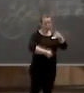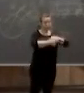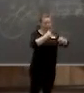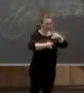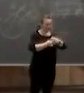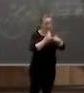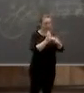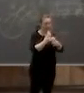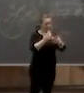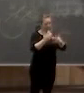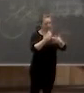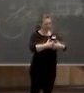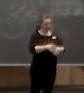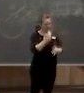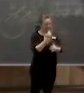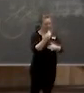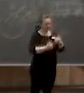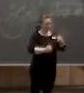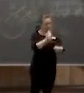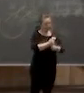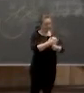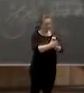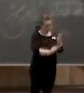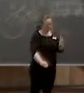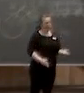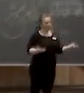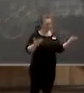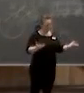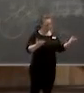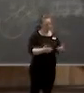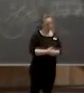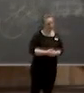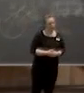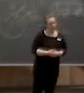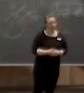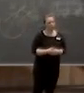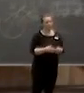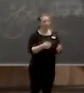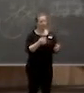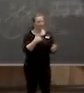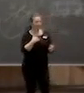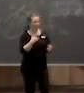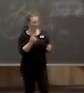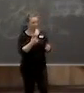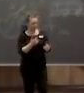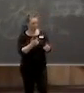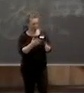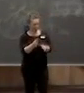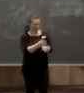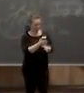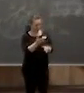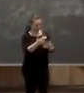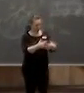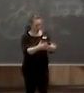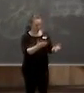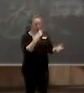create results. Now, I was young in the 80s, you weren't. And I remember the culture that was in the 80s about how you were a